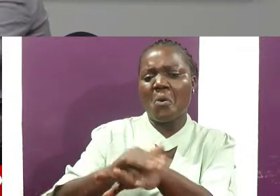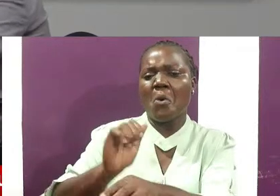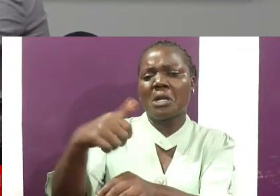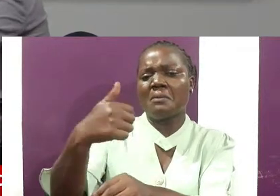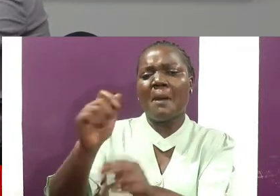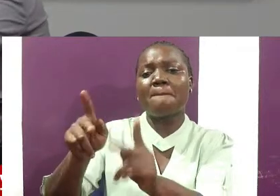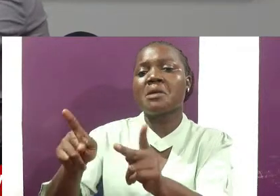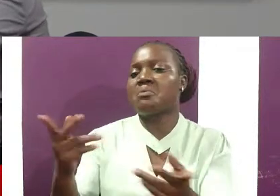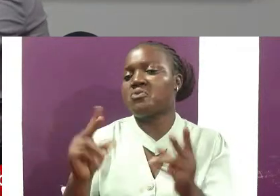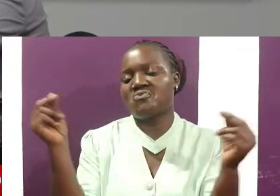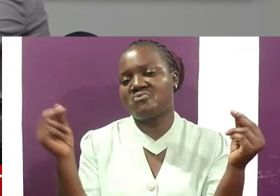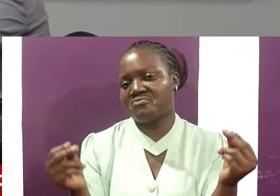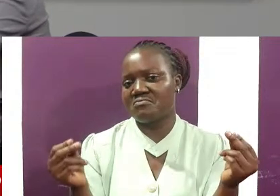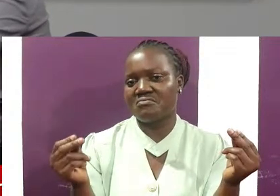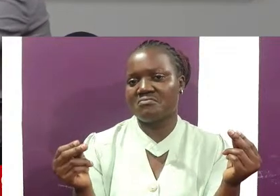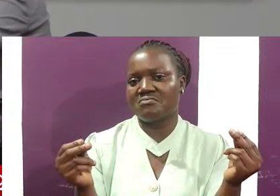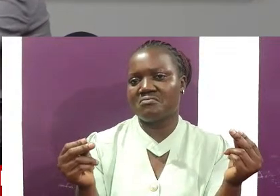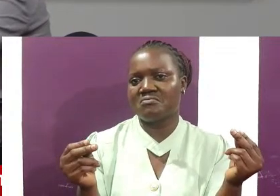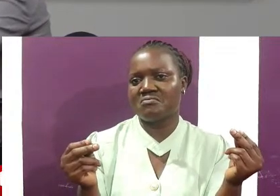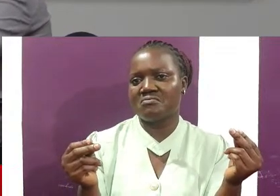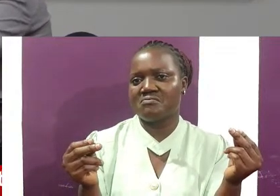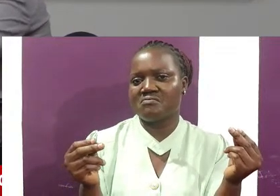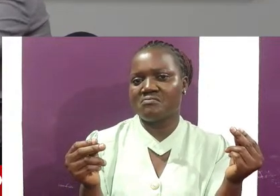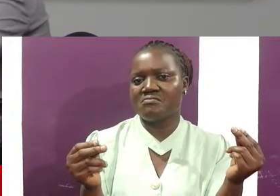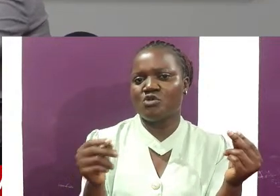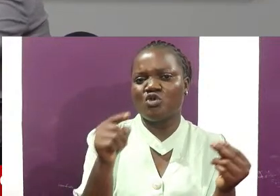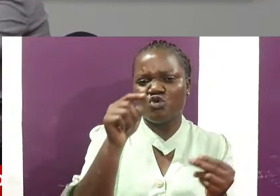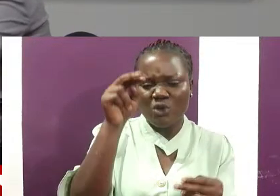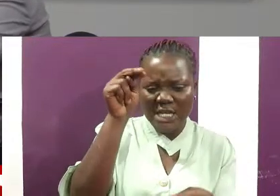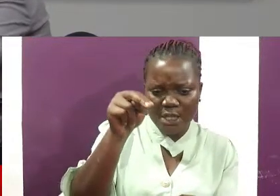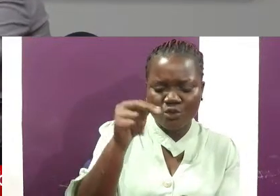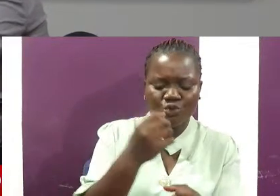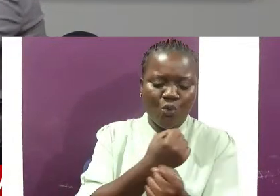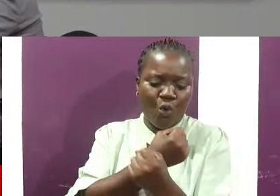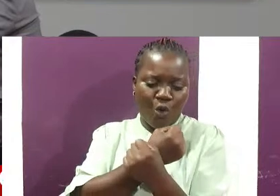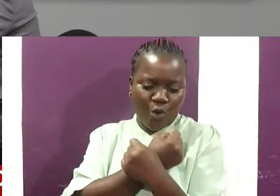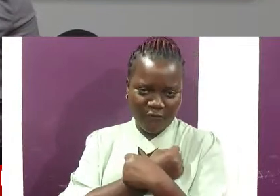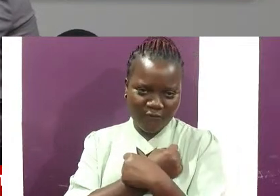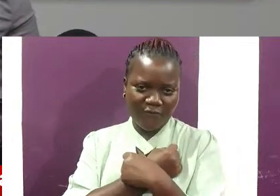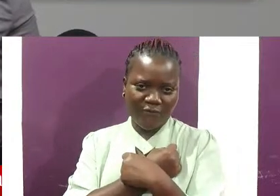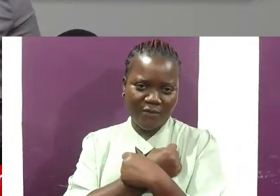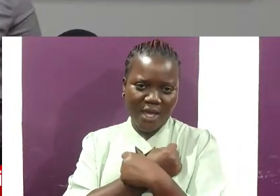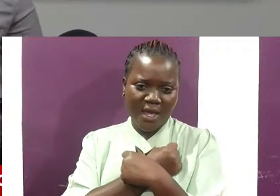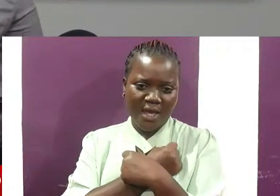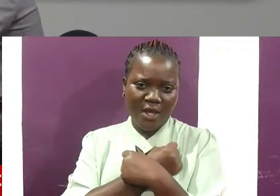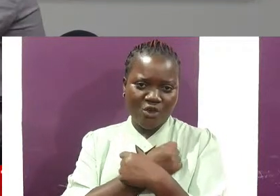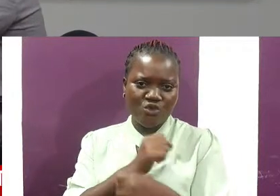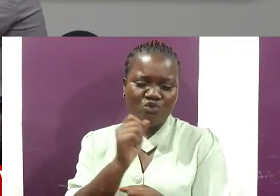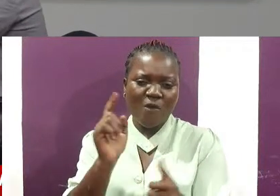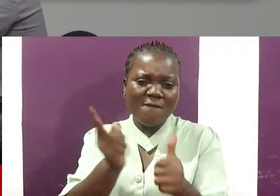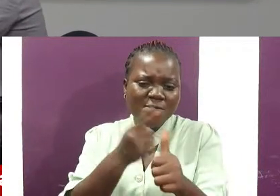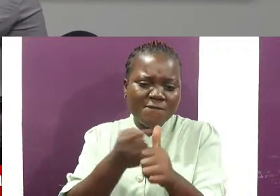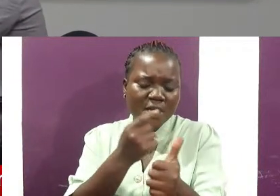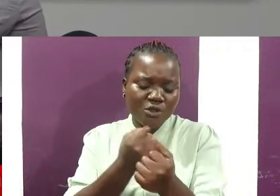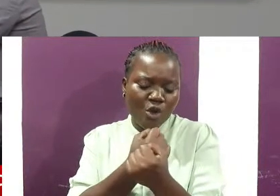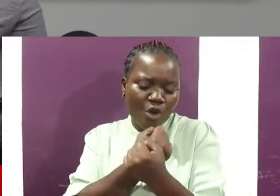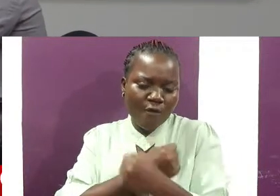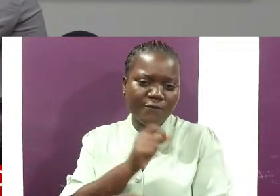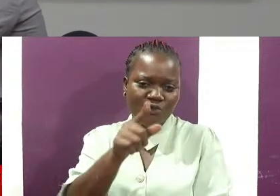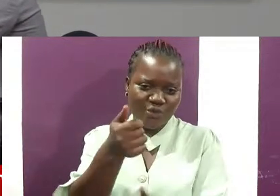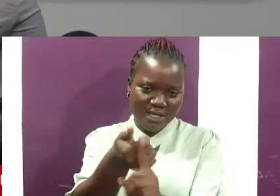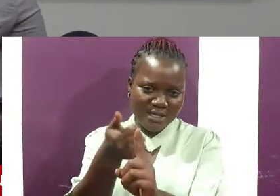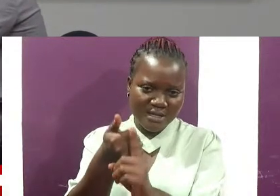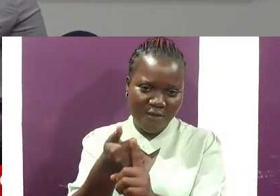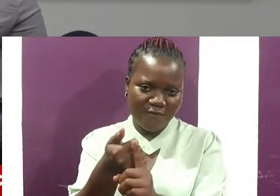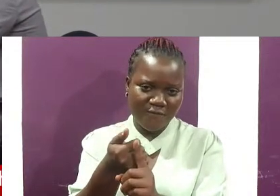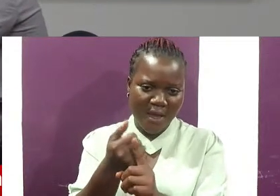to love him because he first loved me, and then to say, because of all you've done for me, I'm now going to serve you